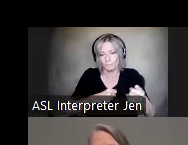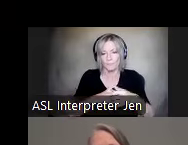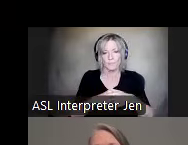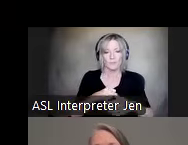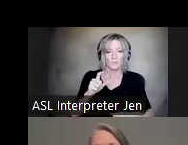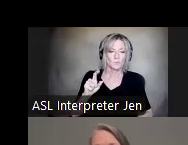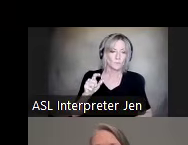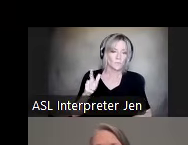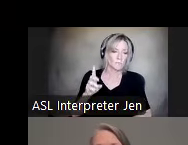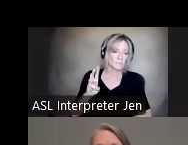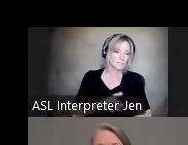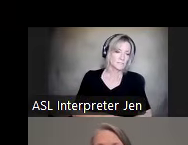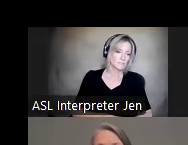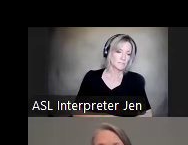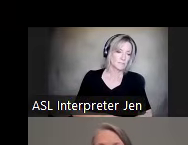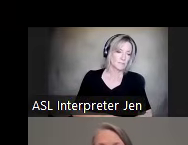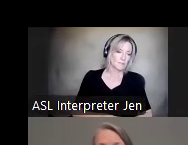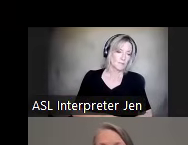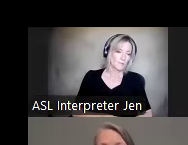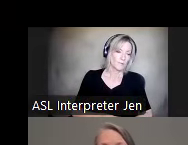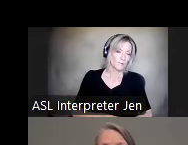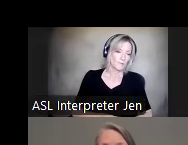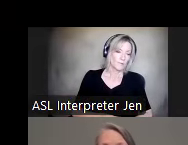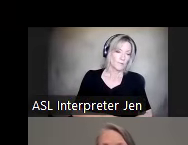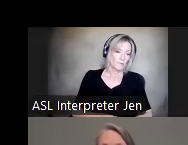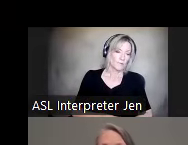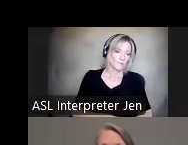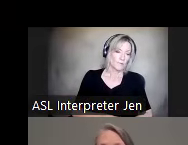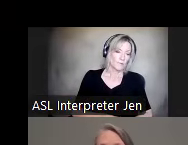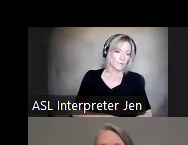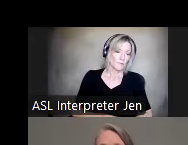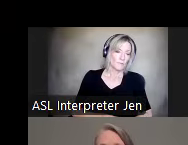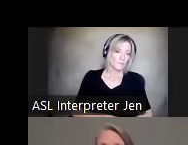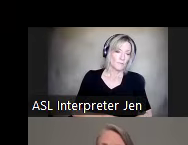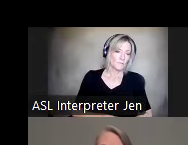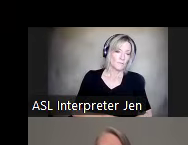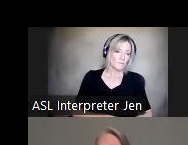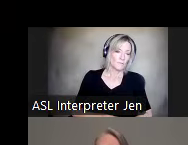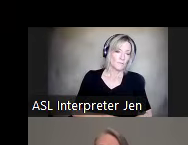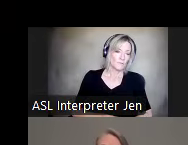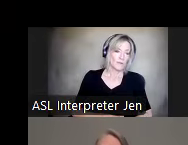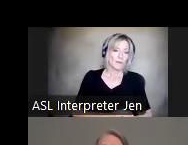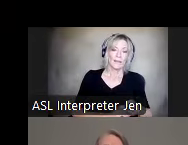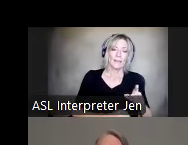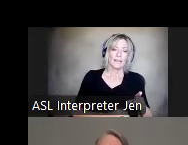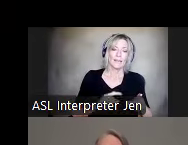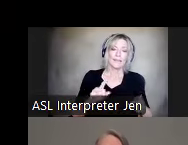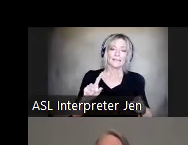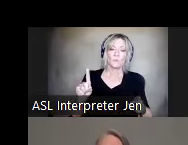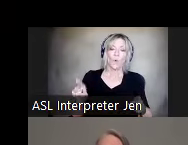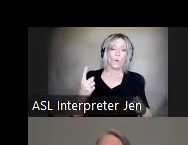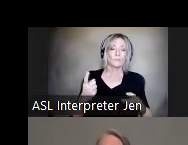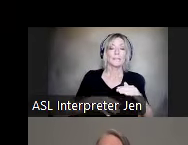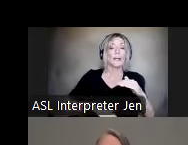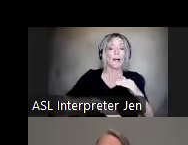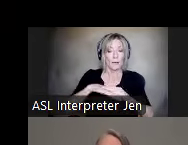2026. And this is only imposed up to your full